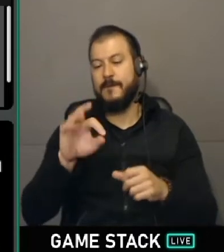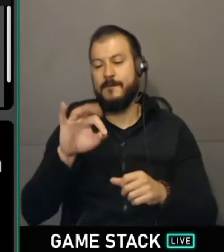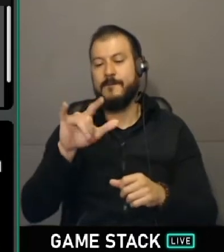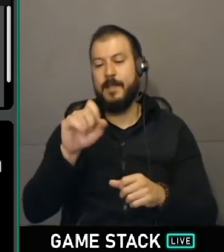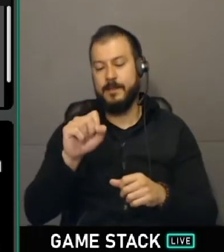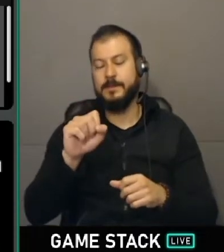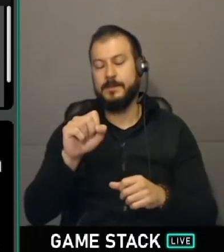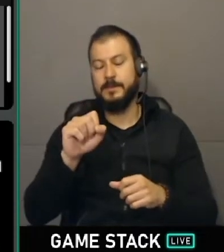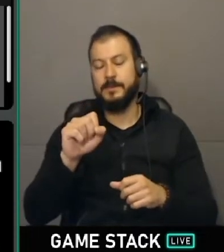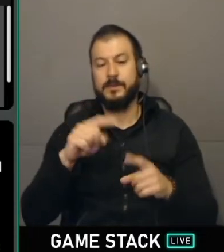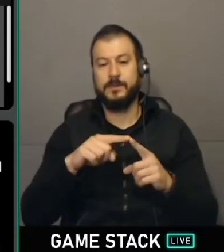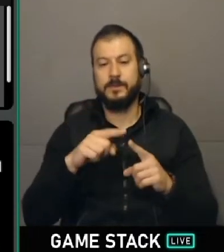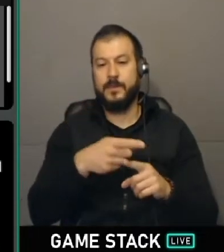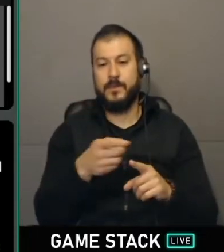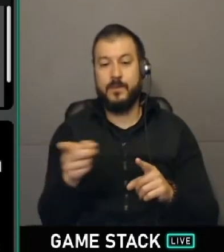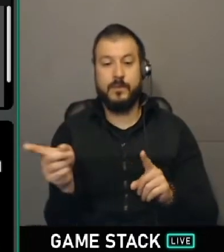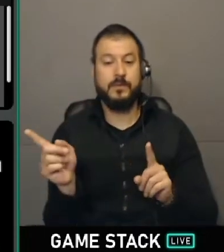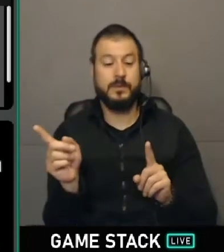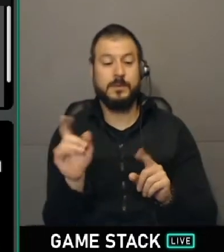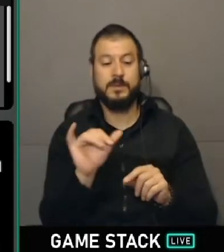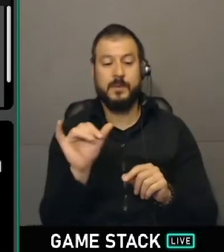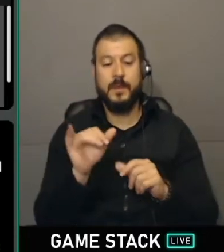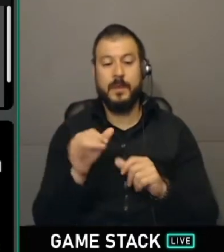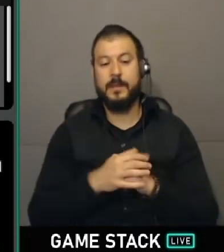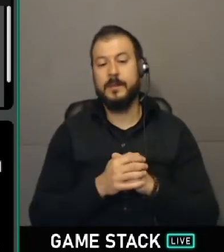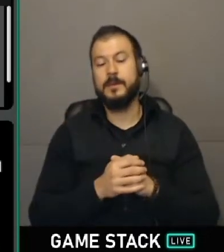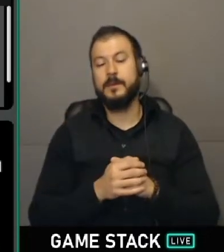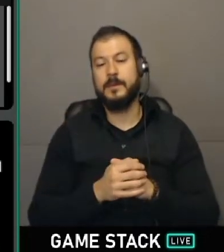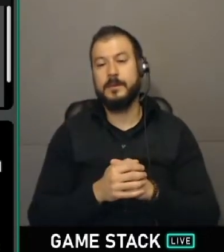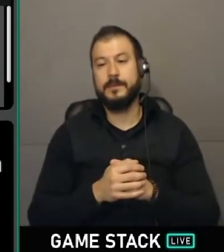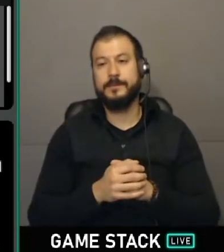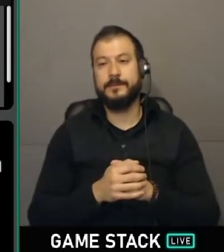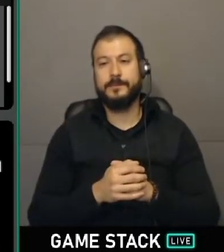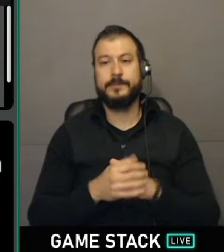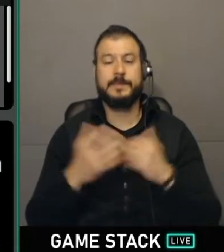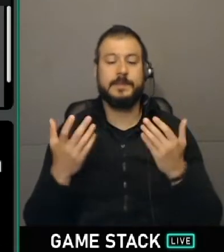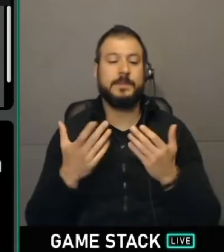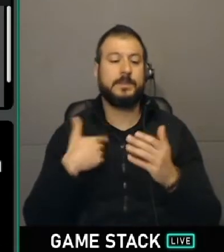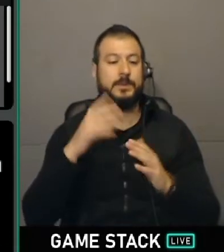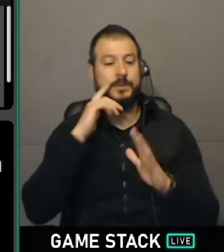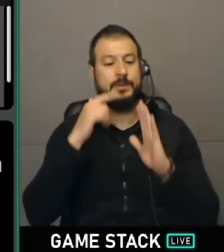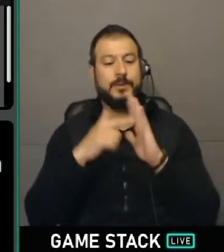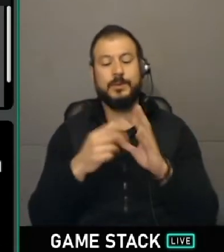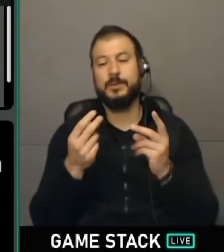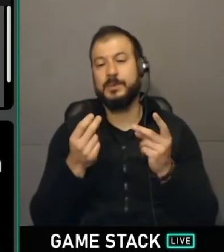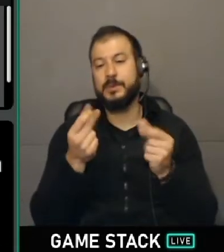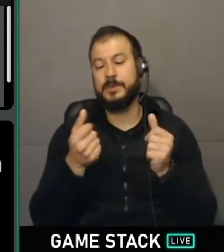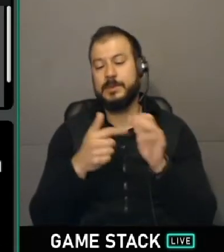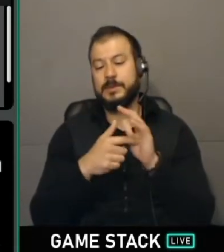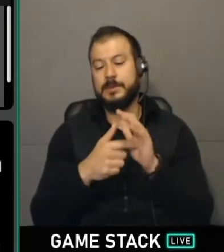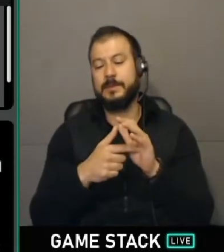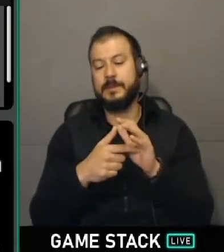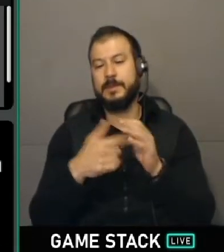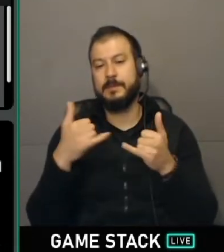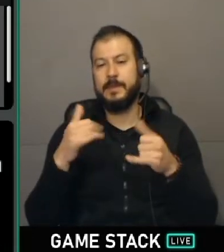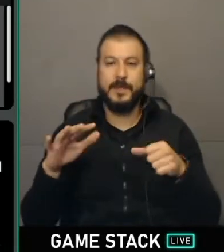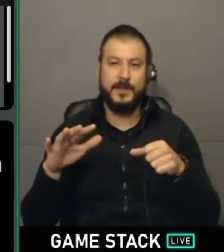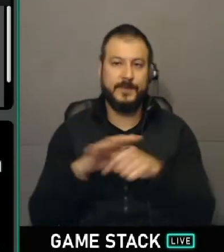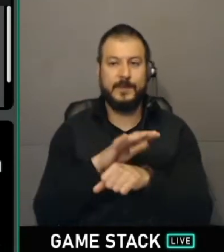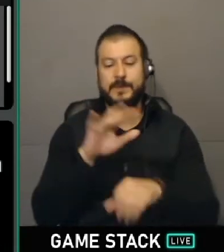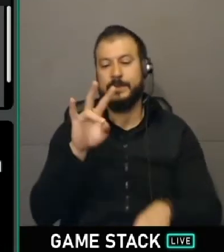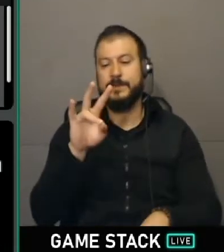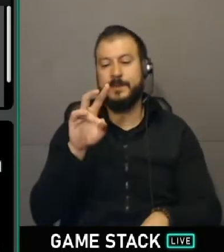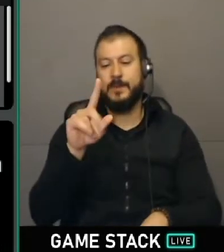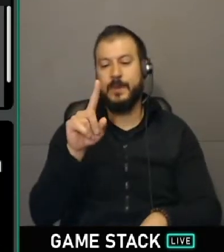to those as well. Here I'm going to show you a quick example of playing a full 714